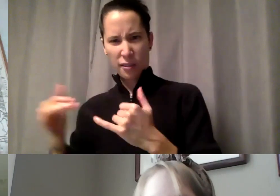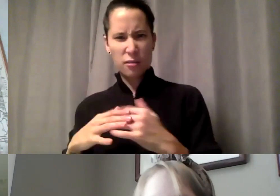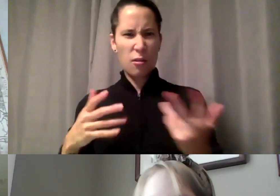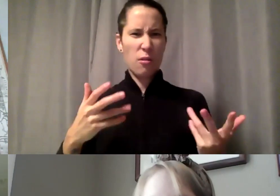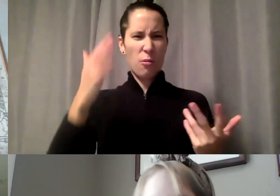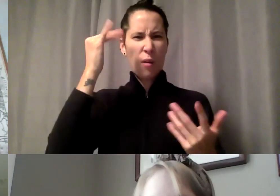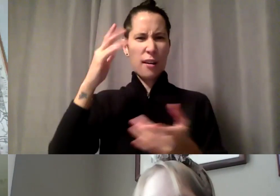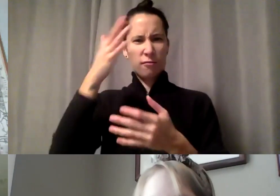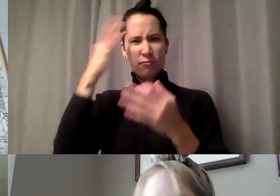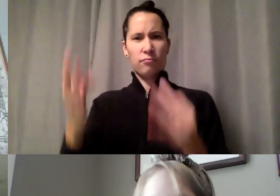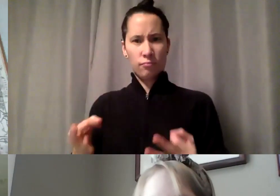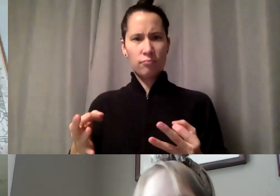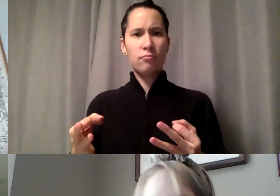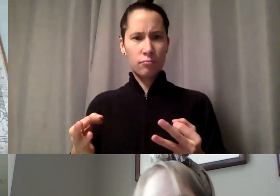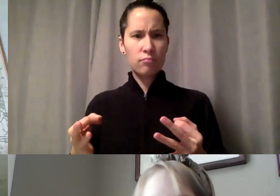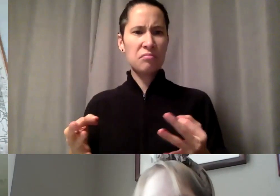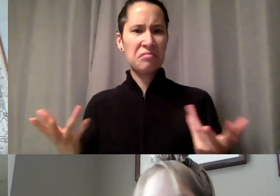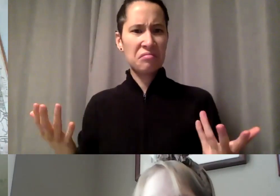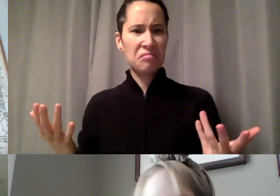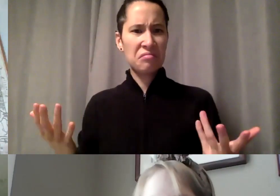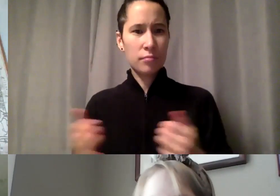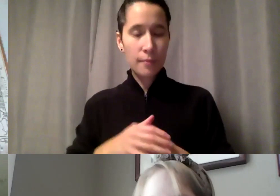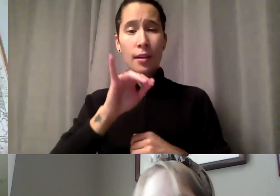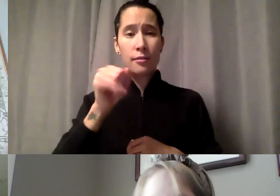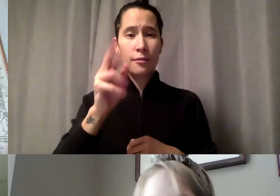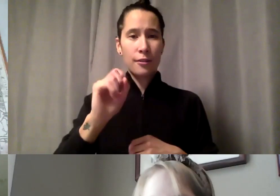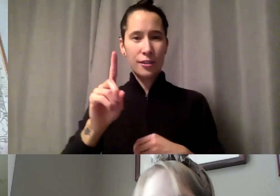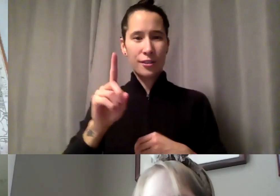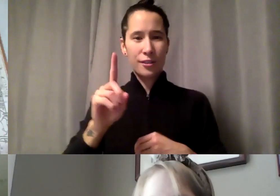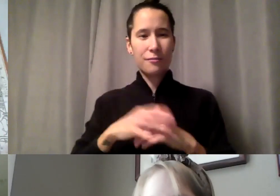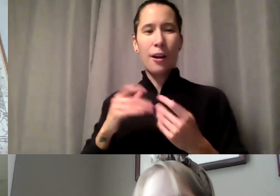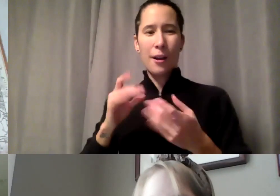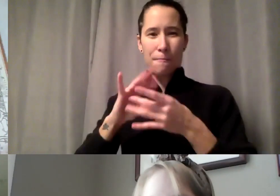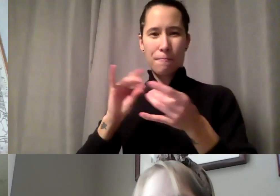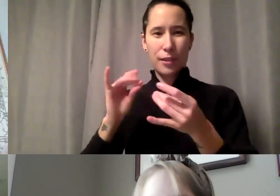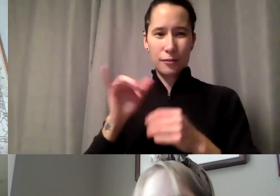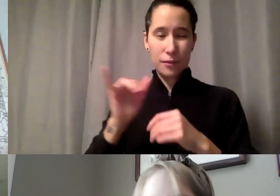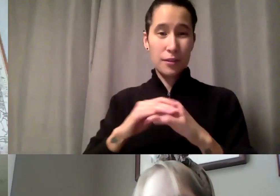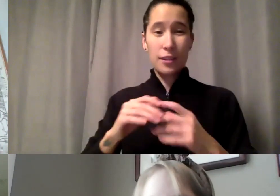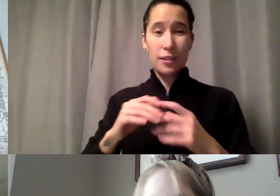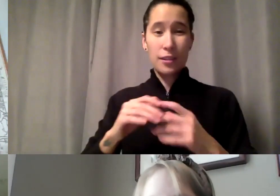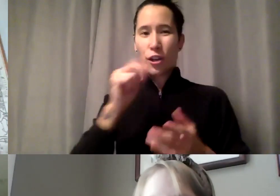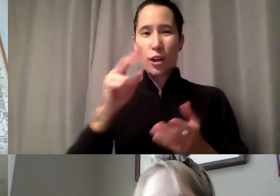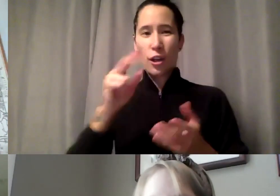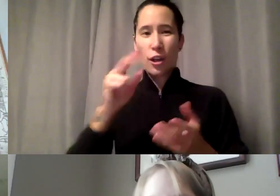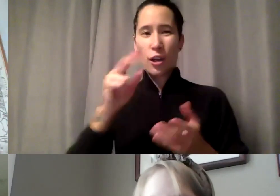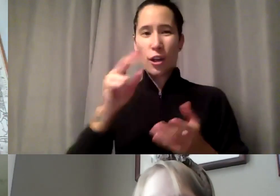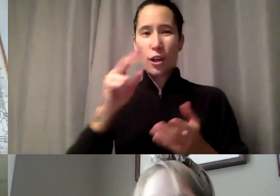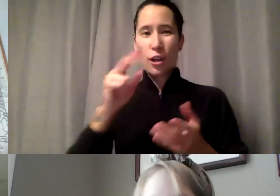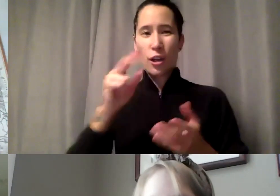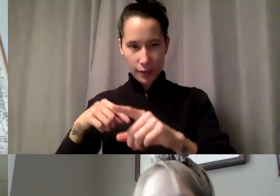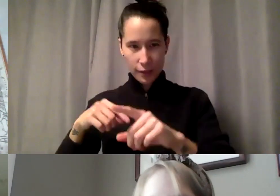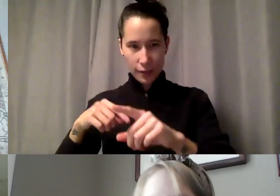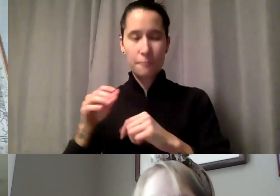And then I've got a follow-up. Yeah, and this is where I talked about at the beginning of the unintended consequences. Whenever a